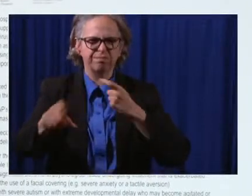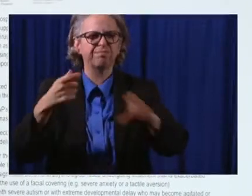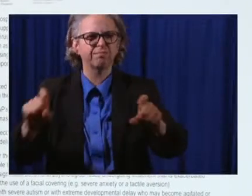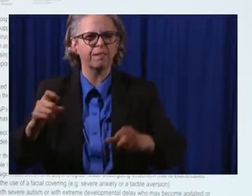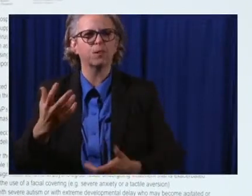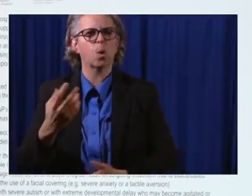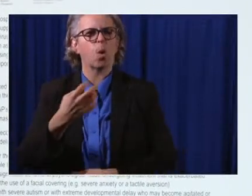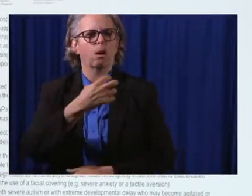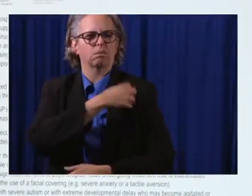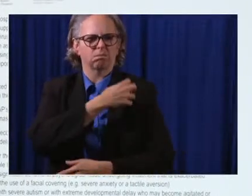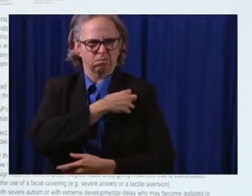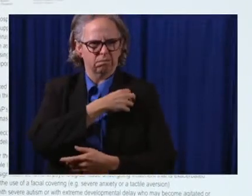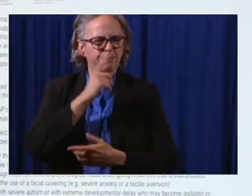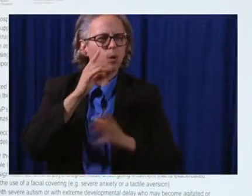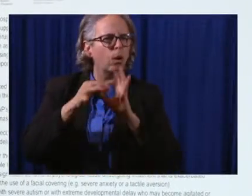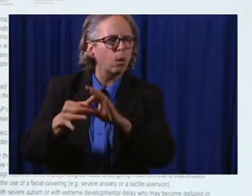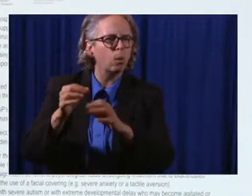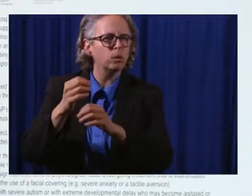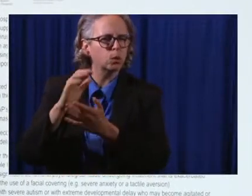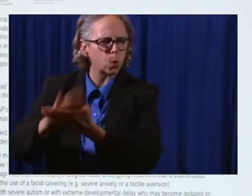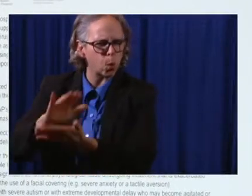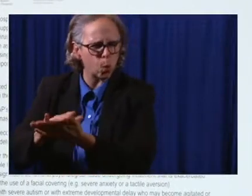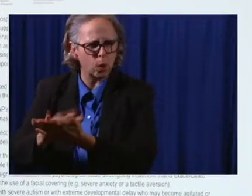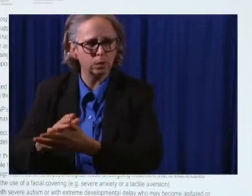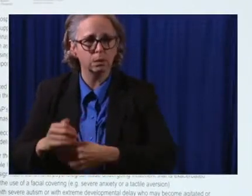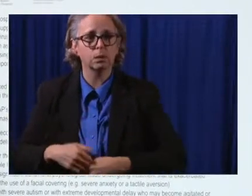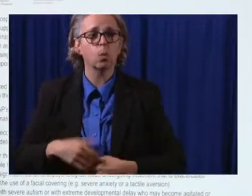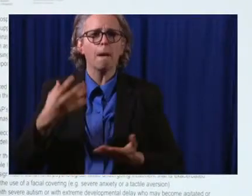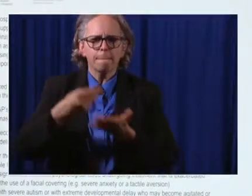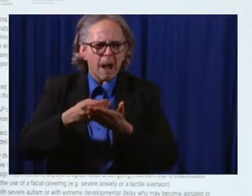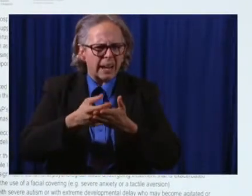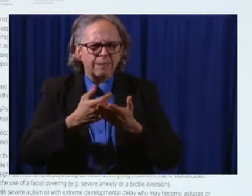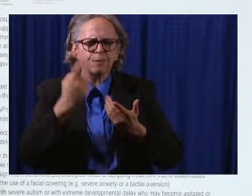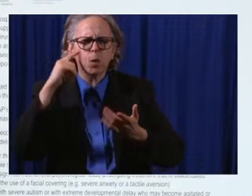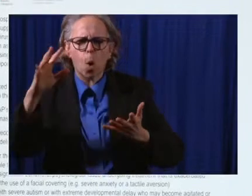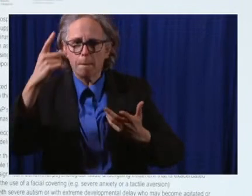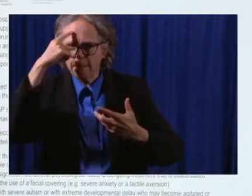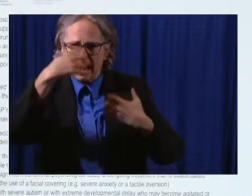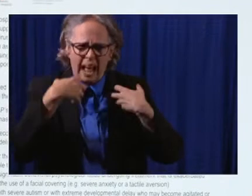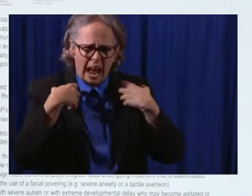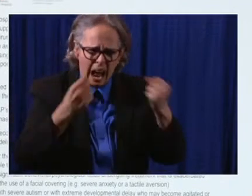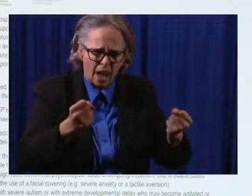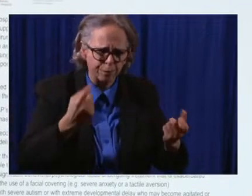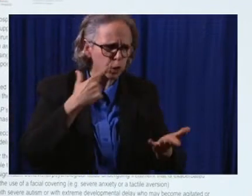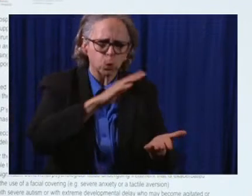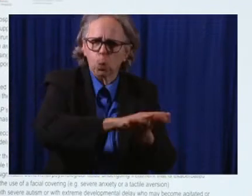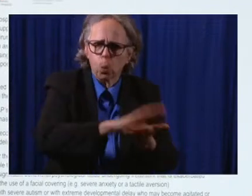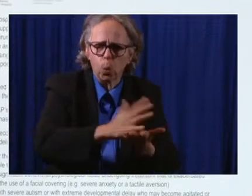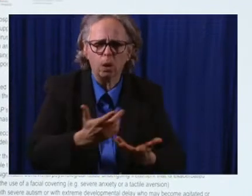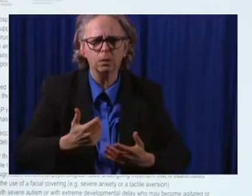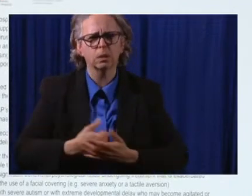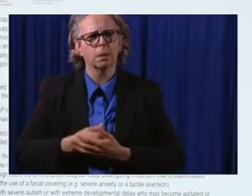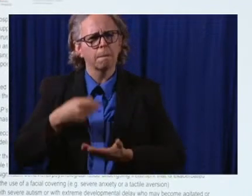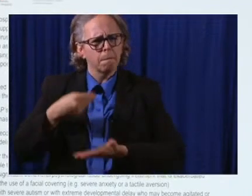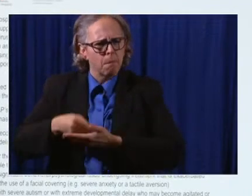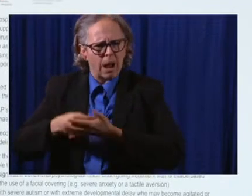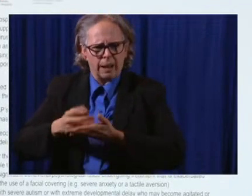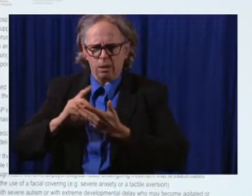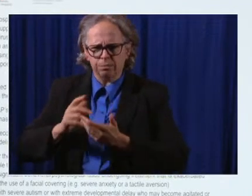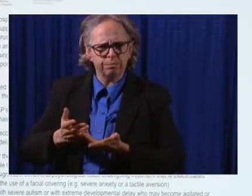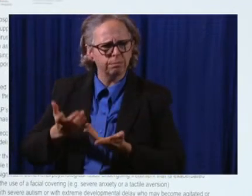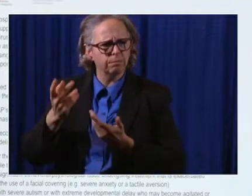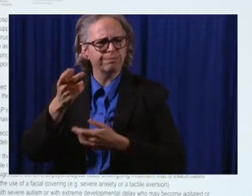of dollars in mental health assistance for our schools. We offered grants to help make our churches